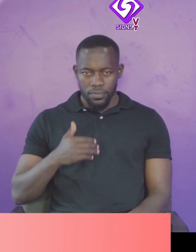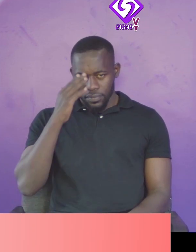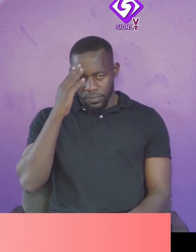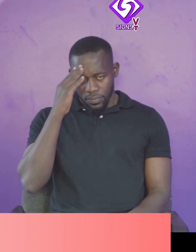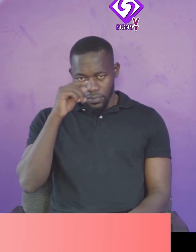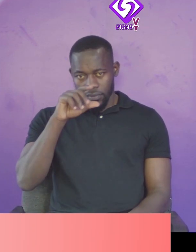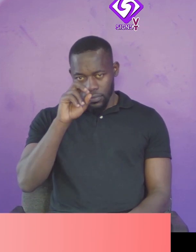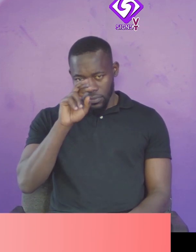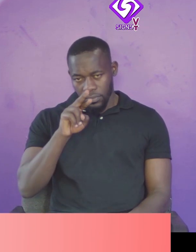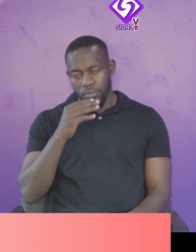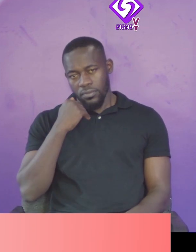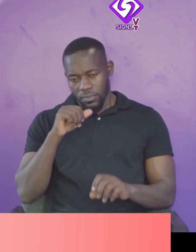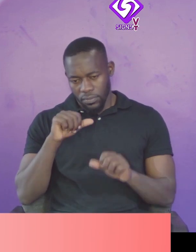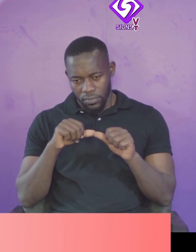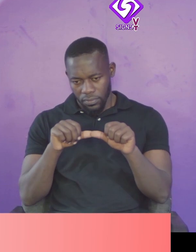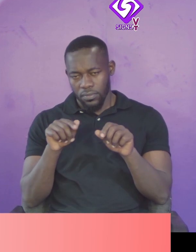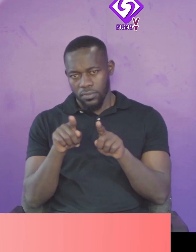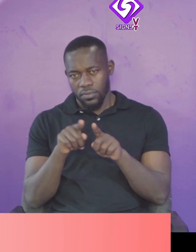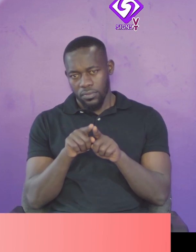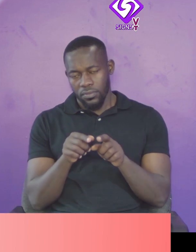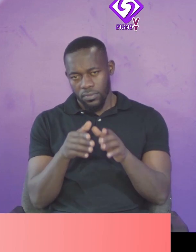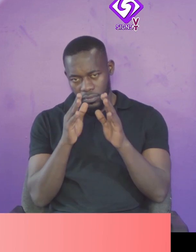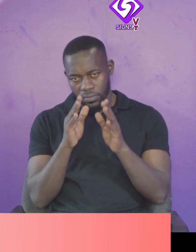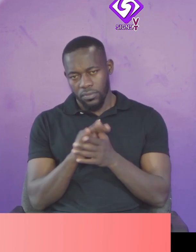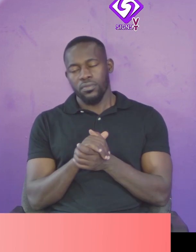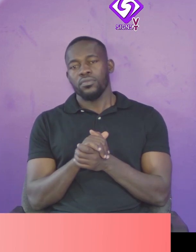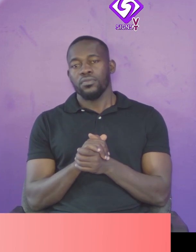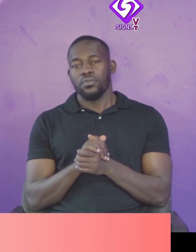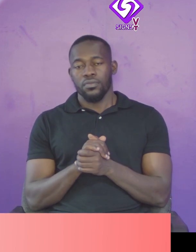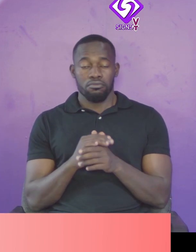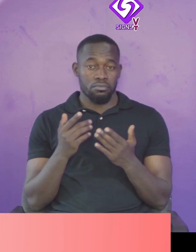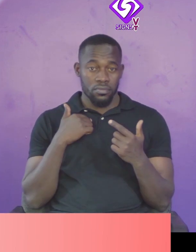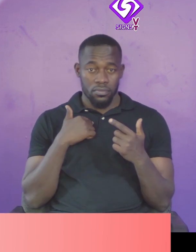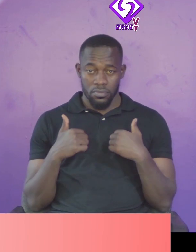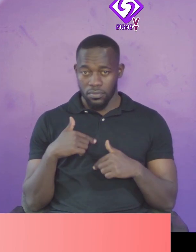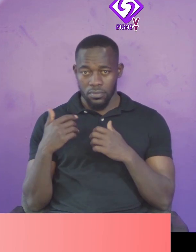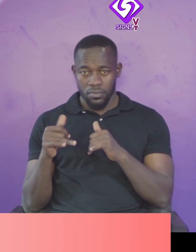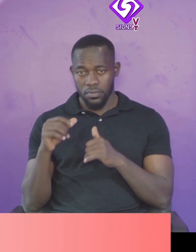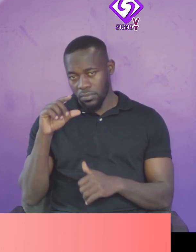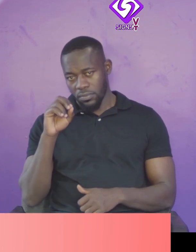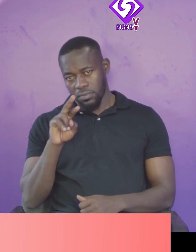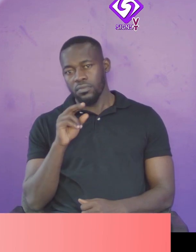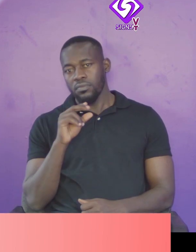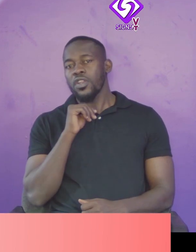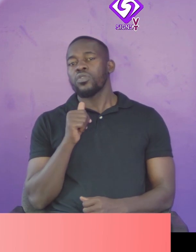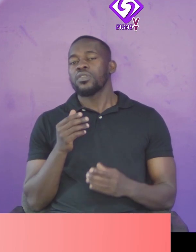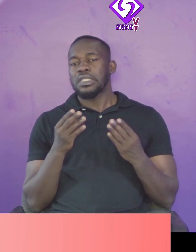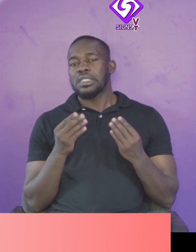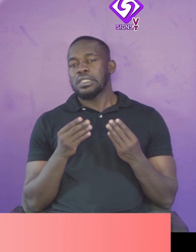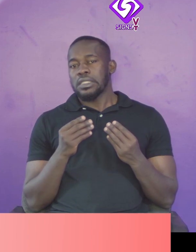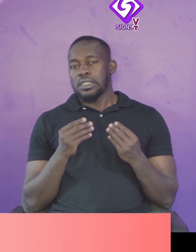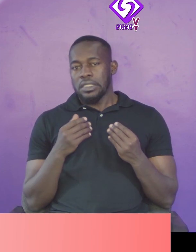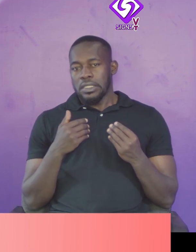that momentum. So the Mashemeji Derby will not be easy. I'm sure the best